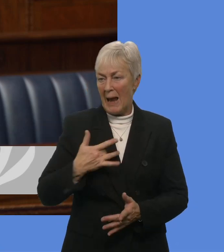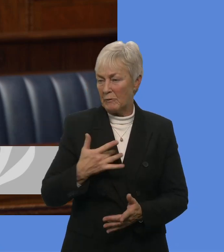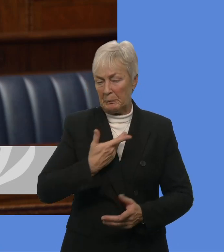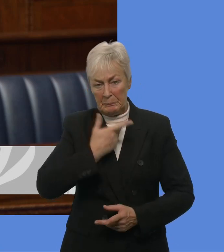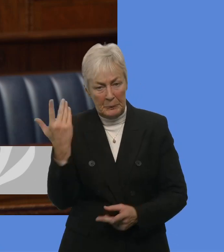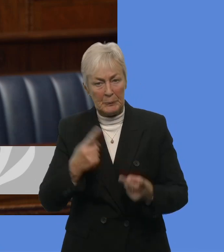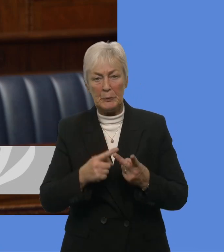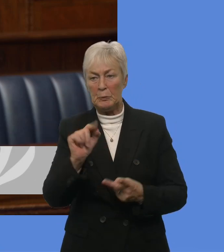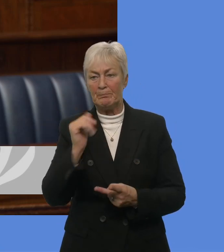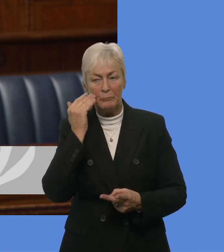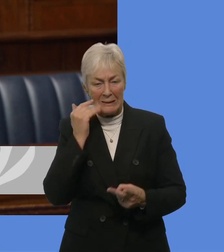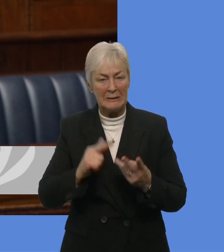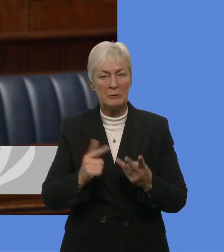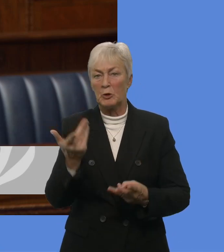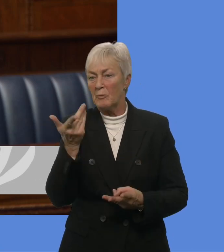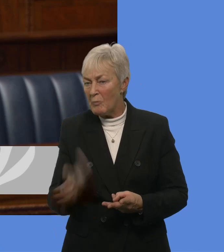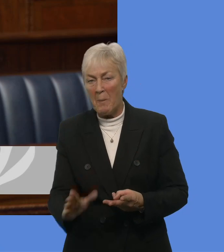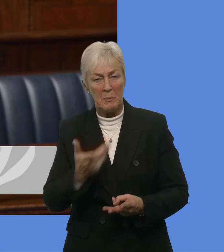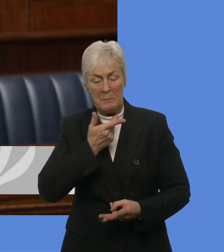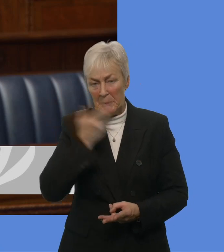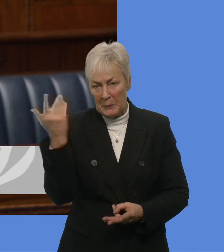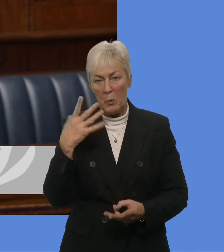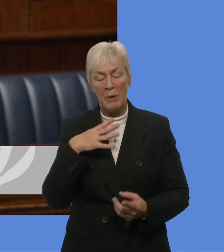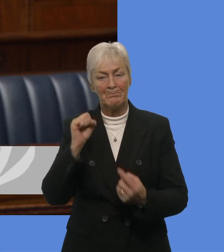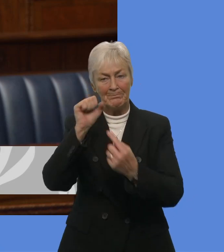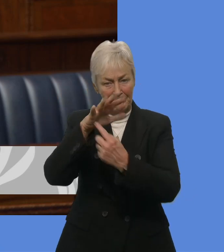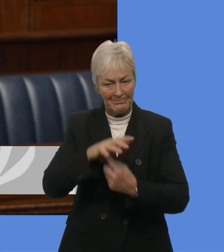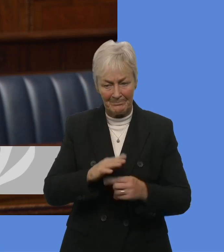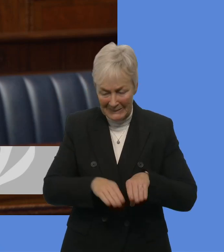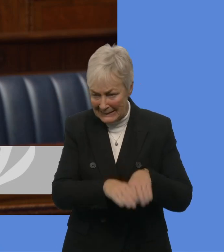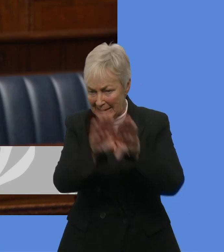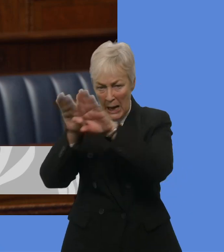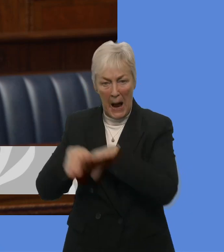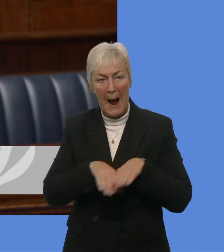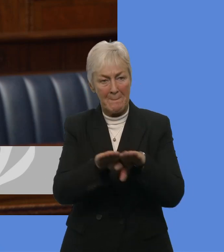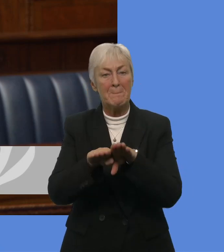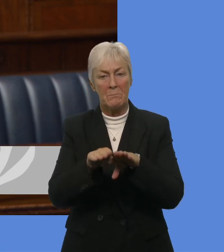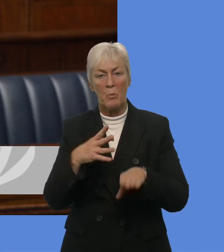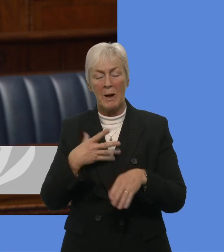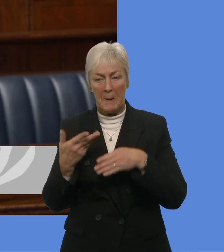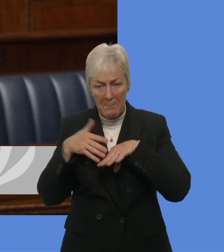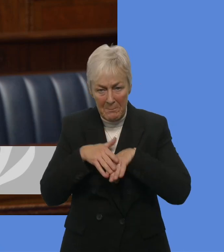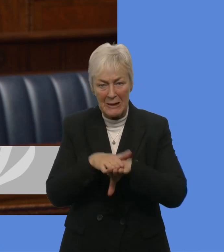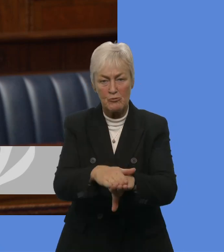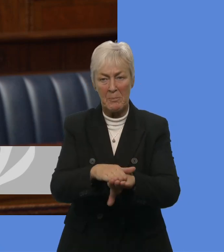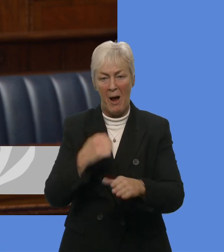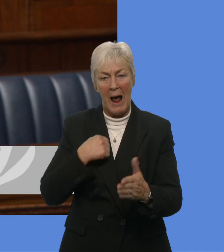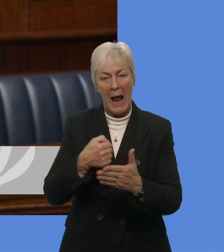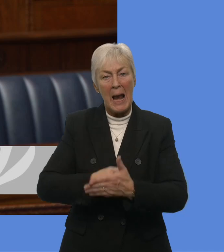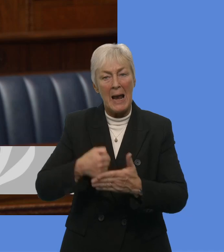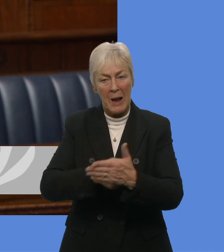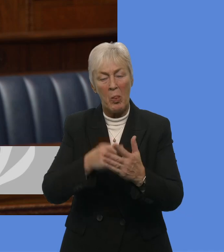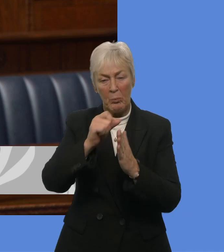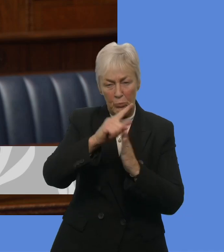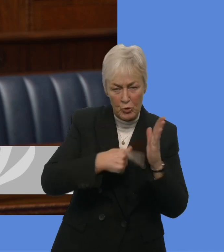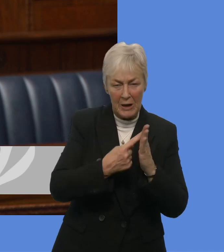regardless of where you come from. So it'll be key that that is entirely mainstreamed in terms of our implementation. So the projects, the way